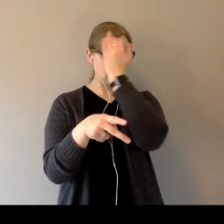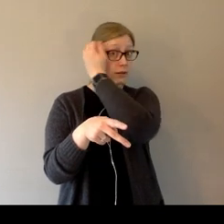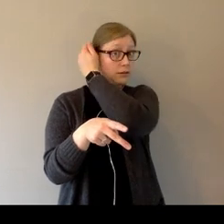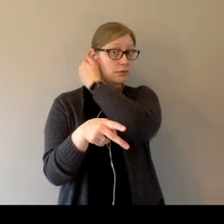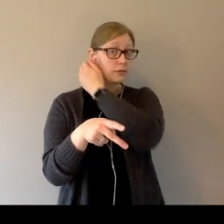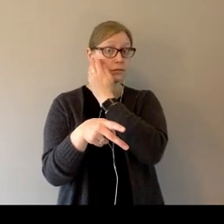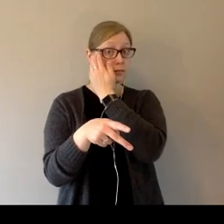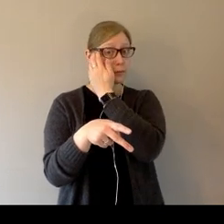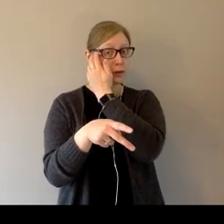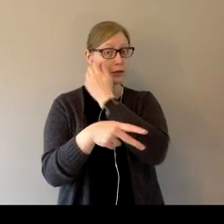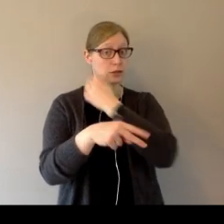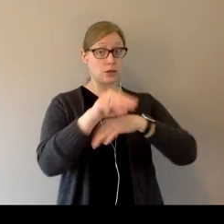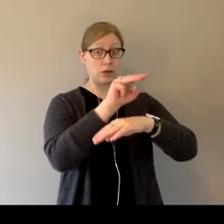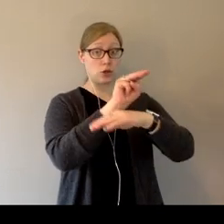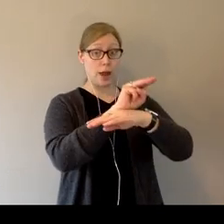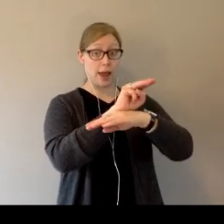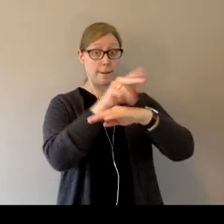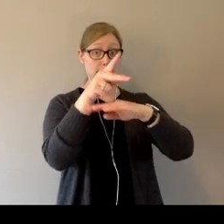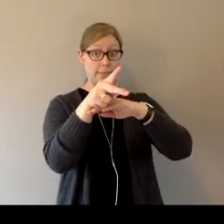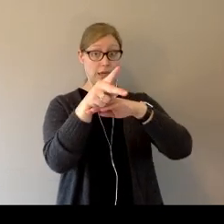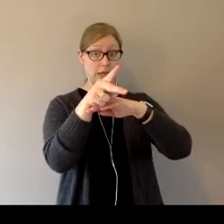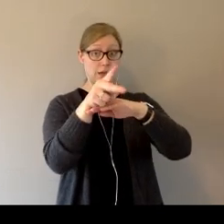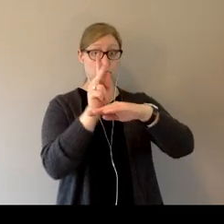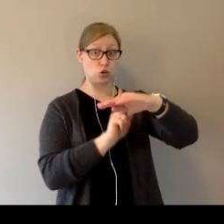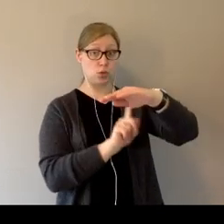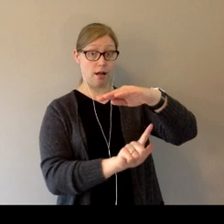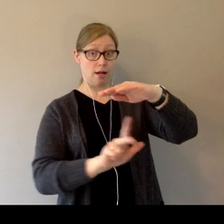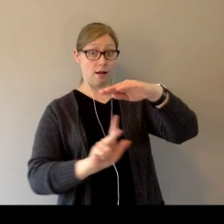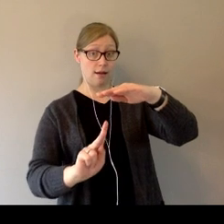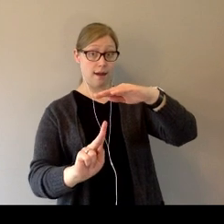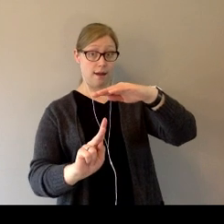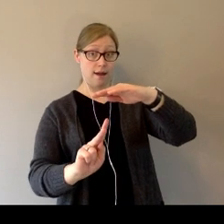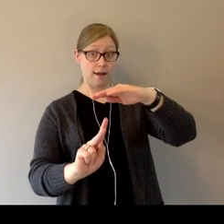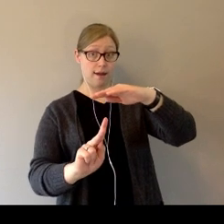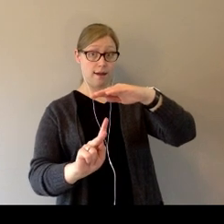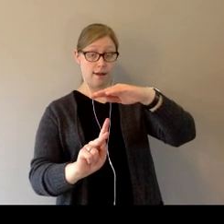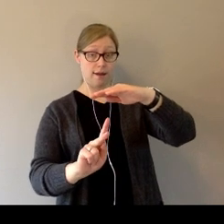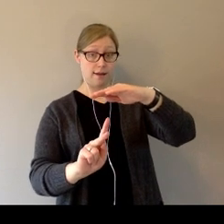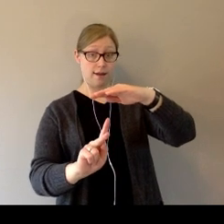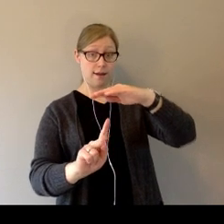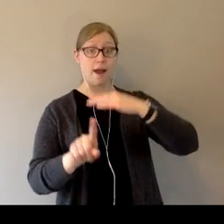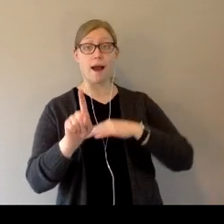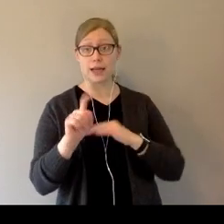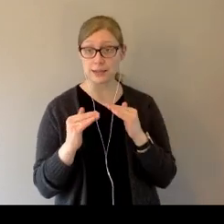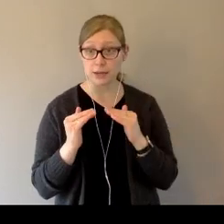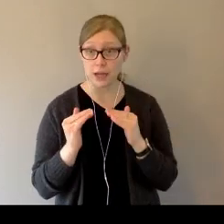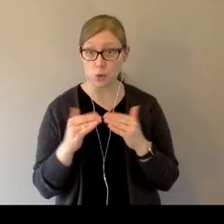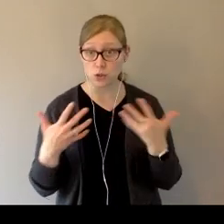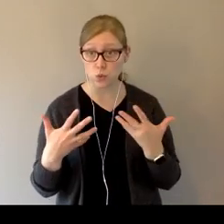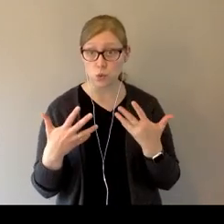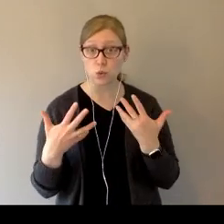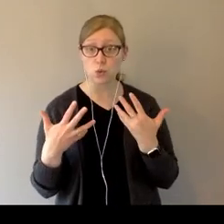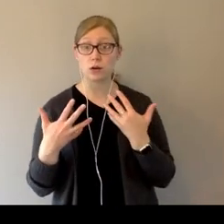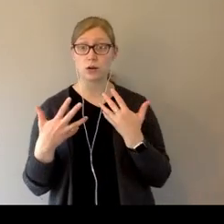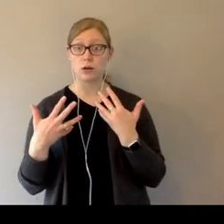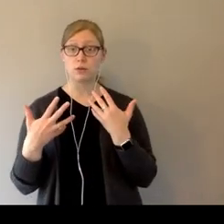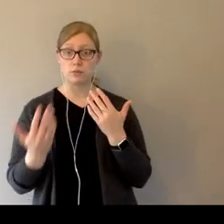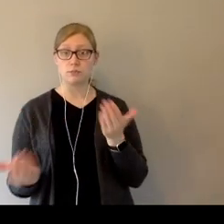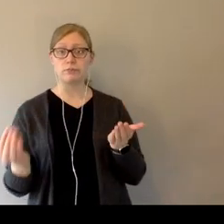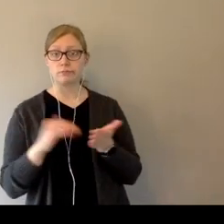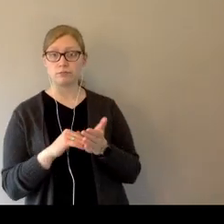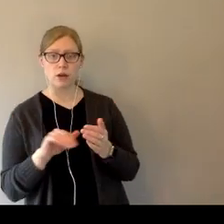over the ratio of MP to LK is going to be equal to, and so let's do